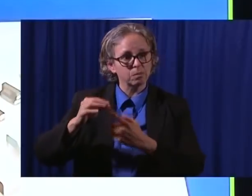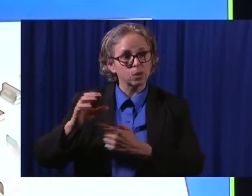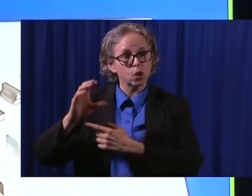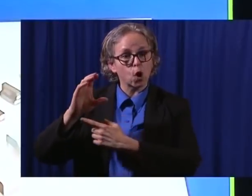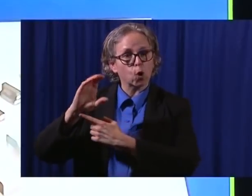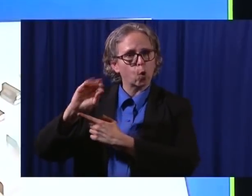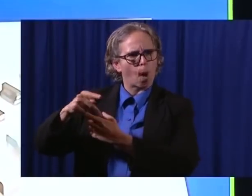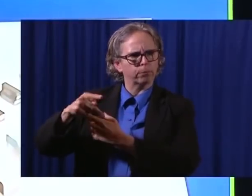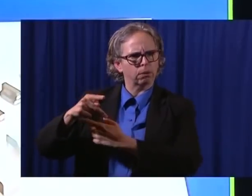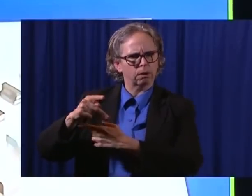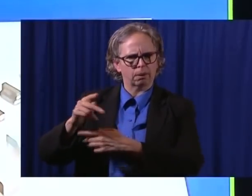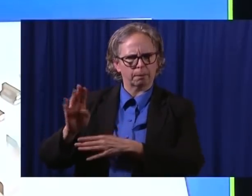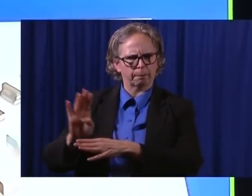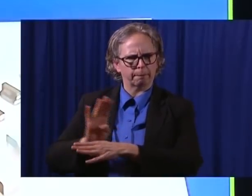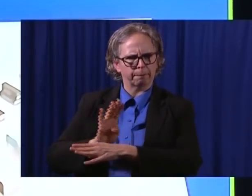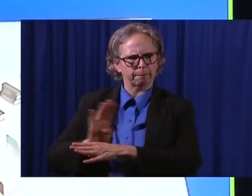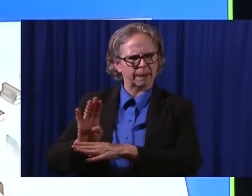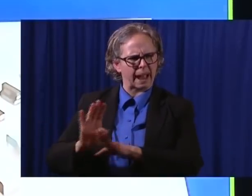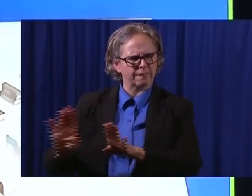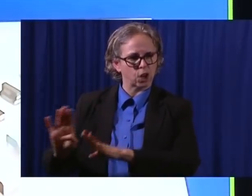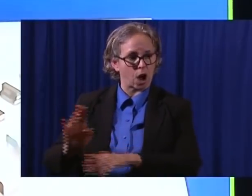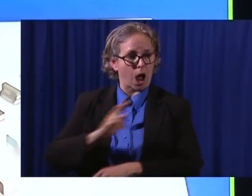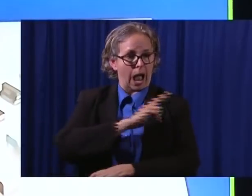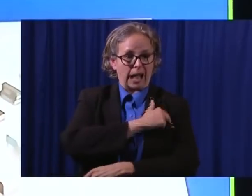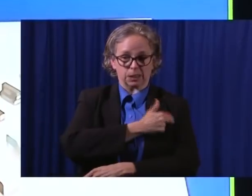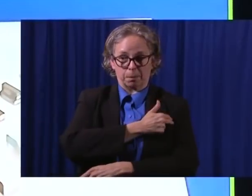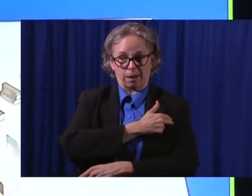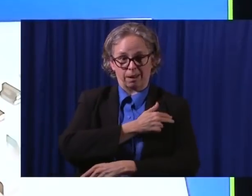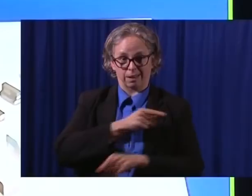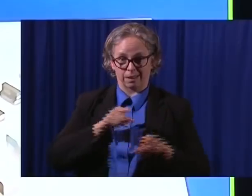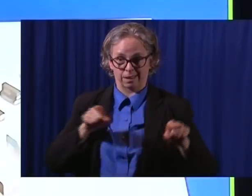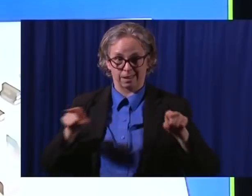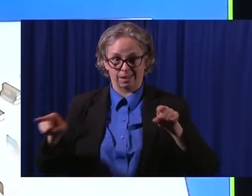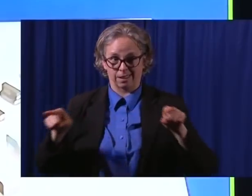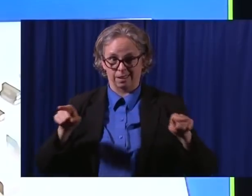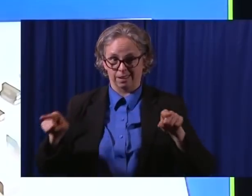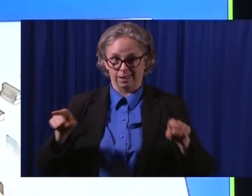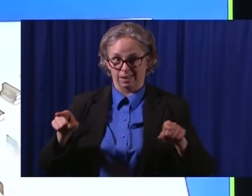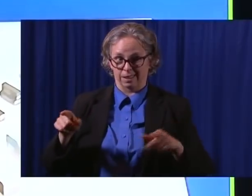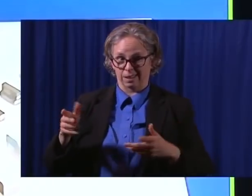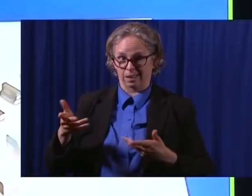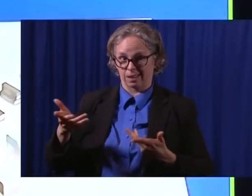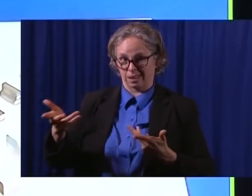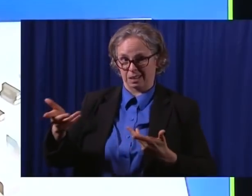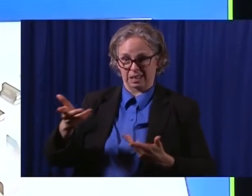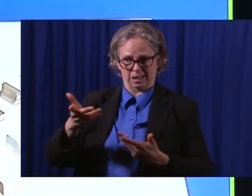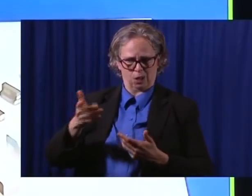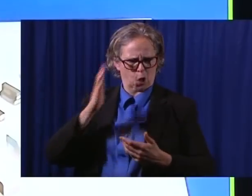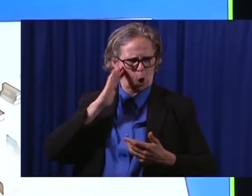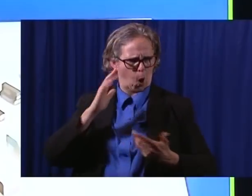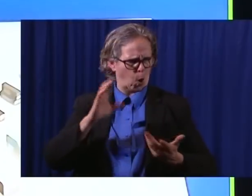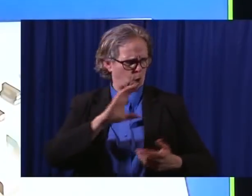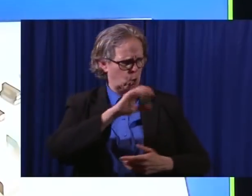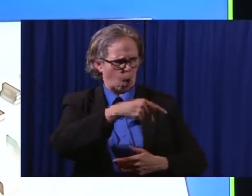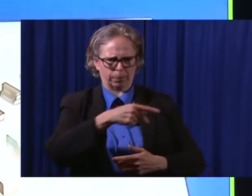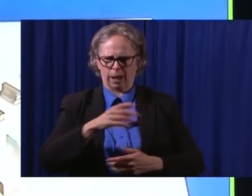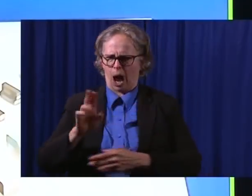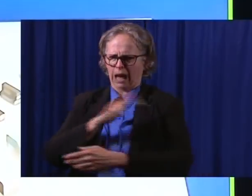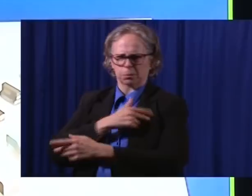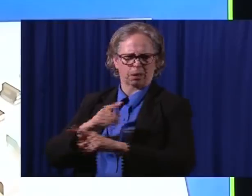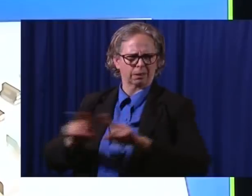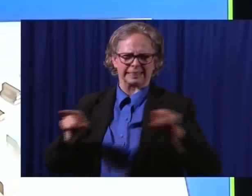differently. And this, as the previous speakers have said, and you and the governor have said many